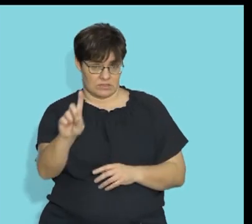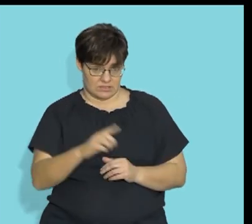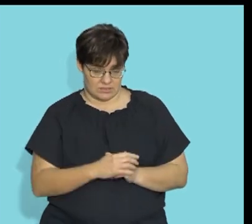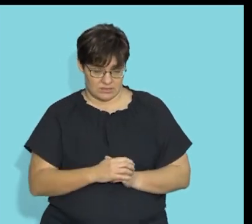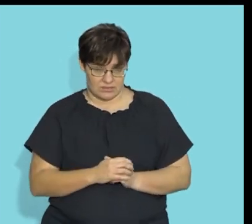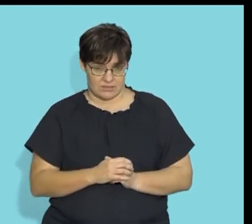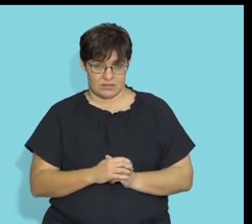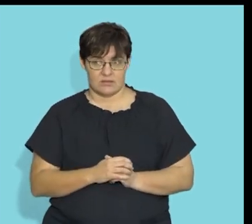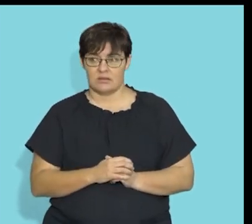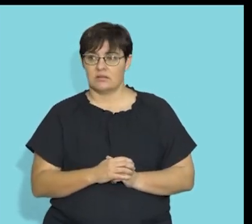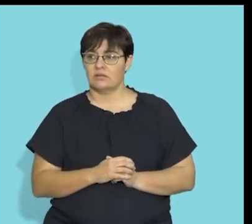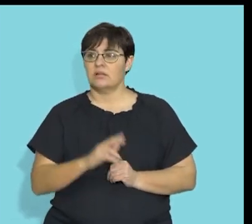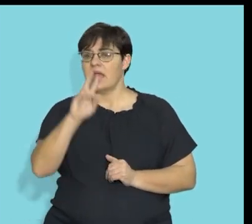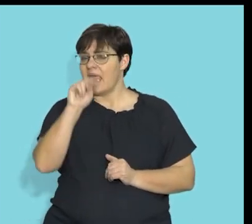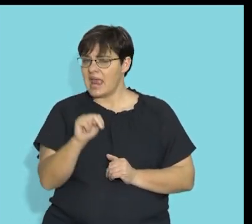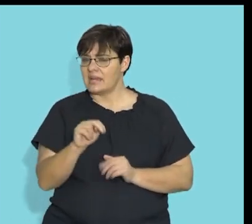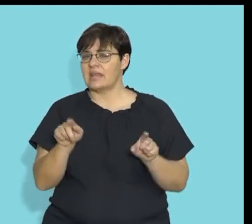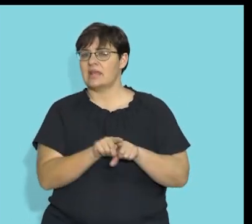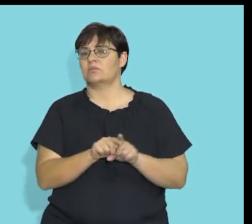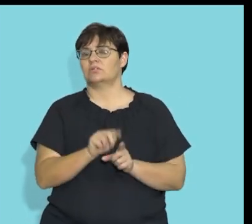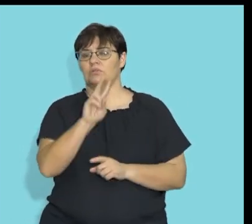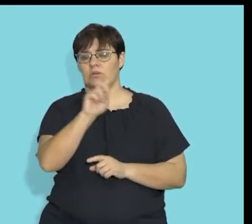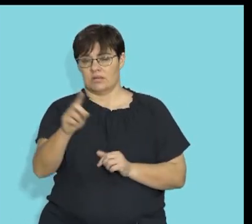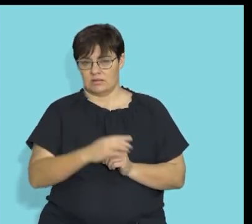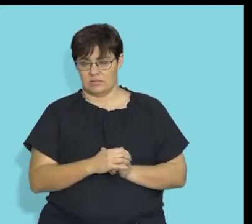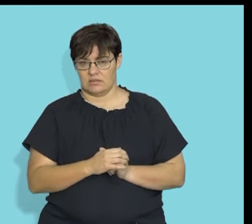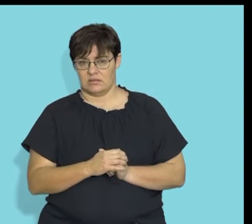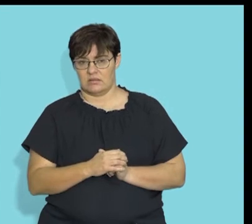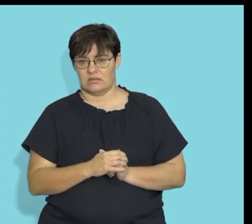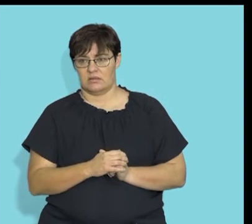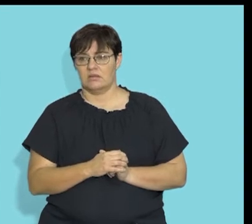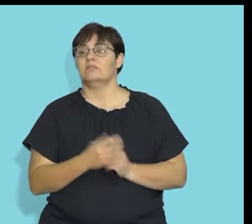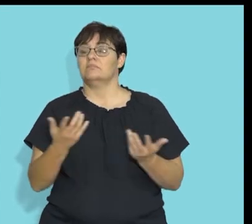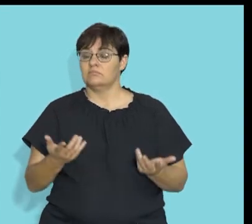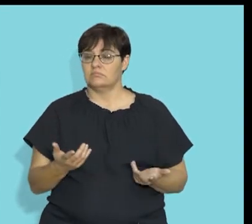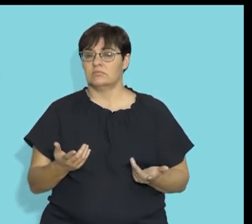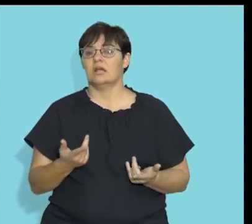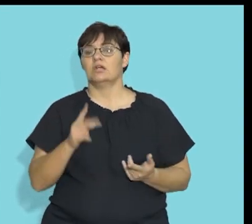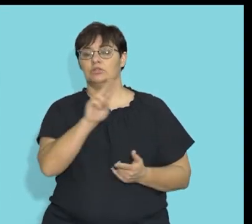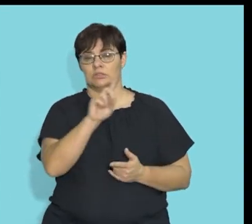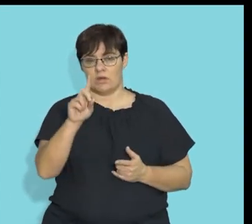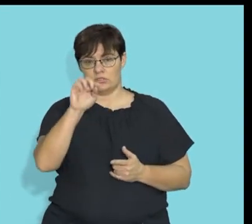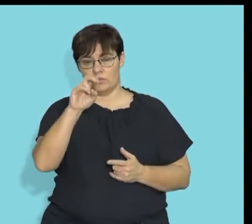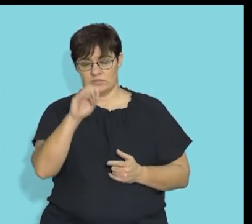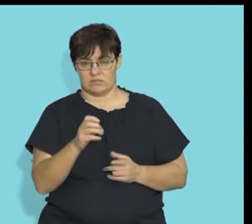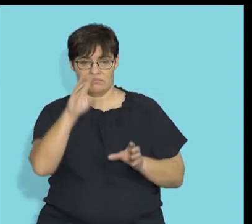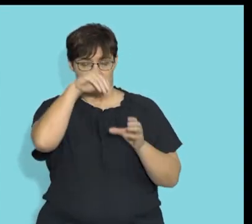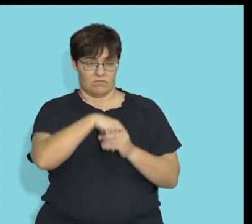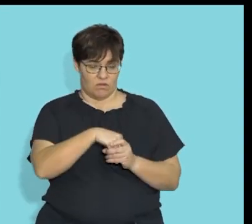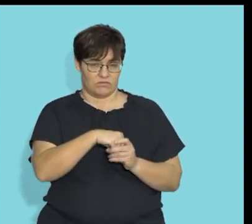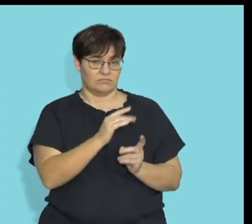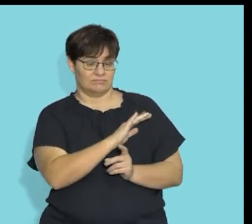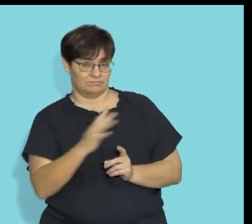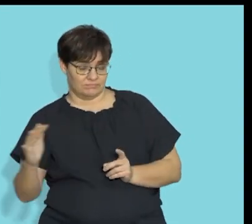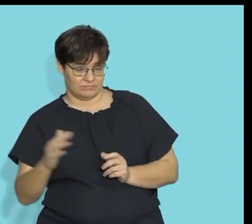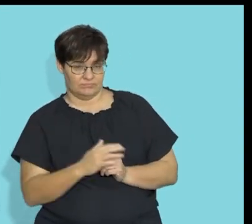21 terms. This means that n will be equal to 21 because I know that there are actually 21 terms